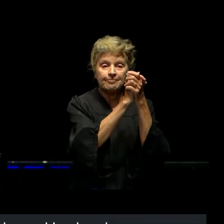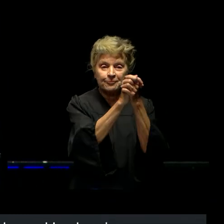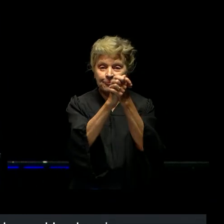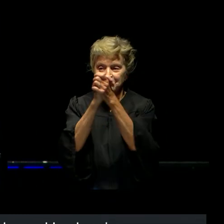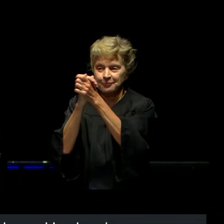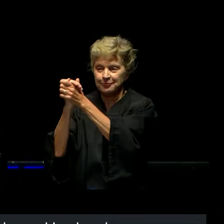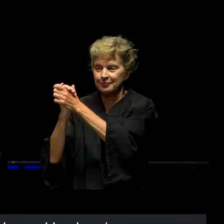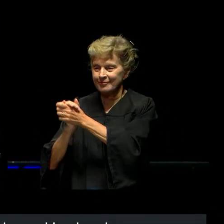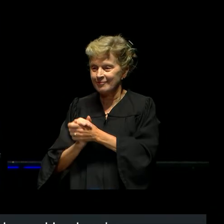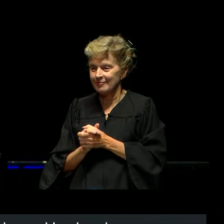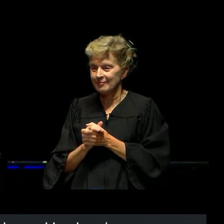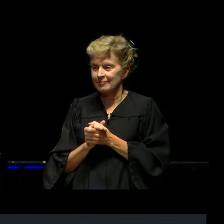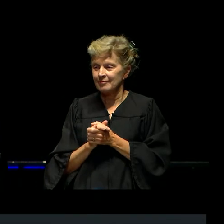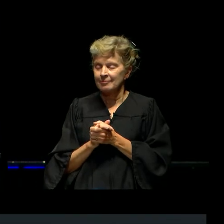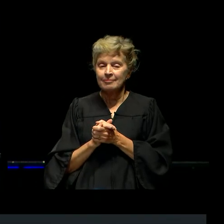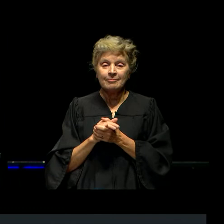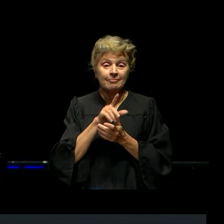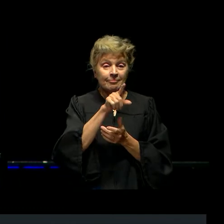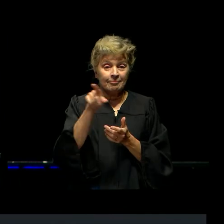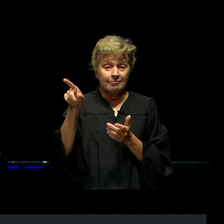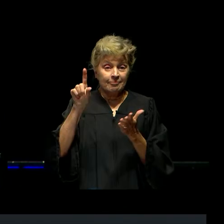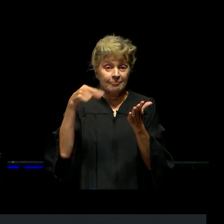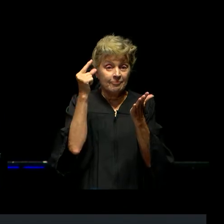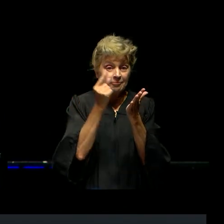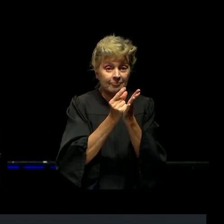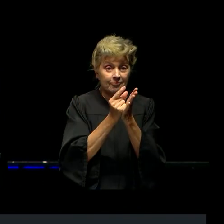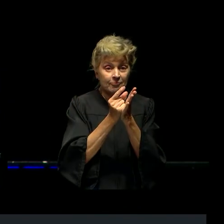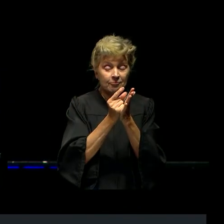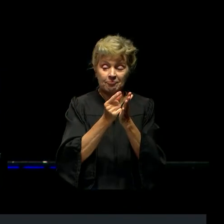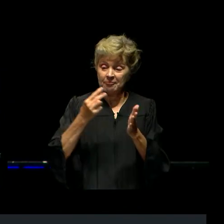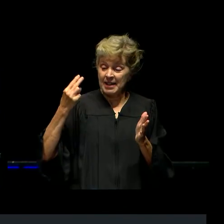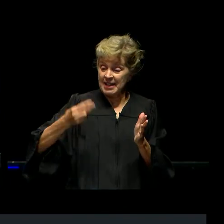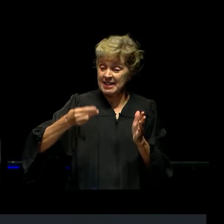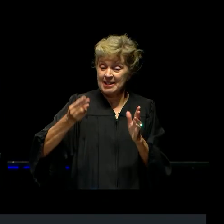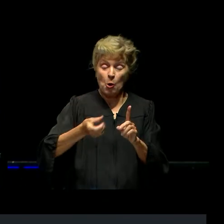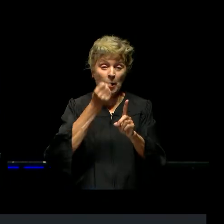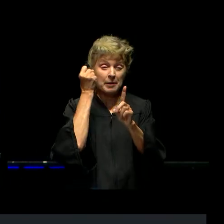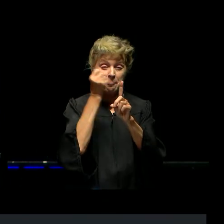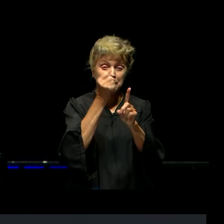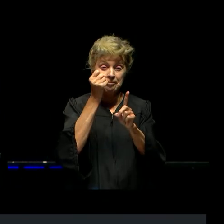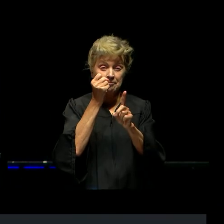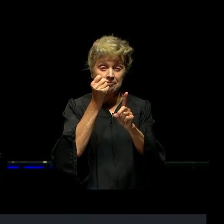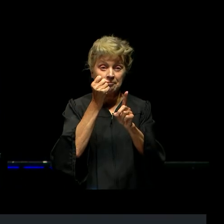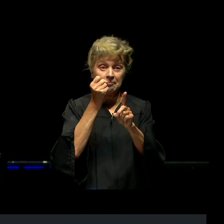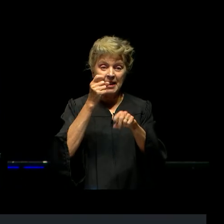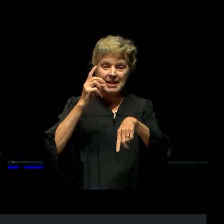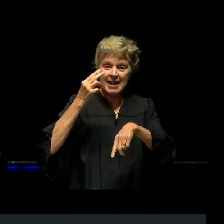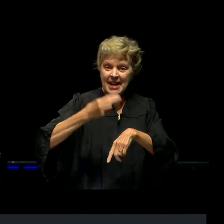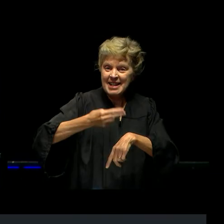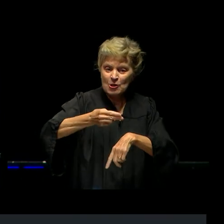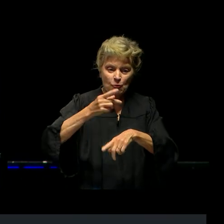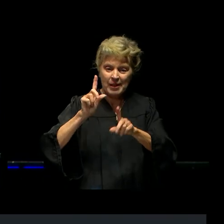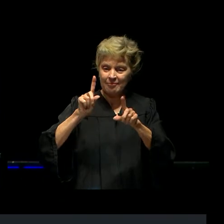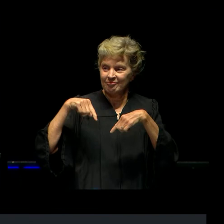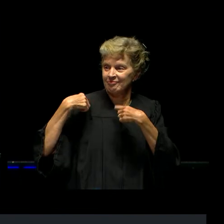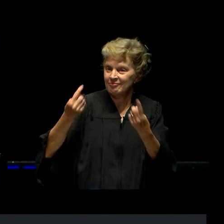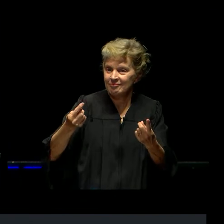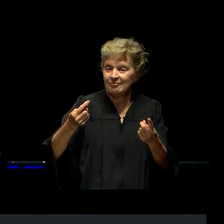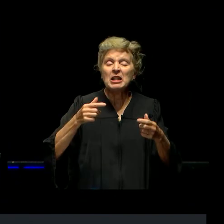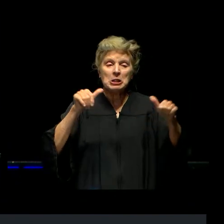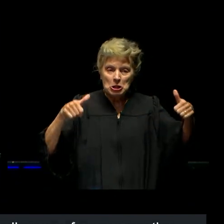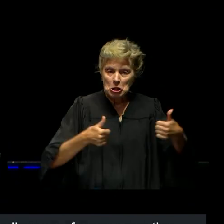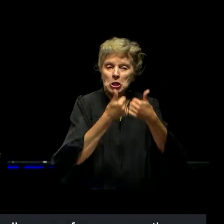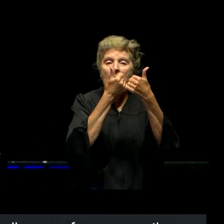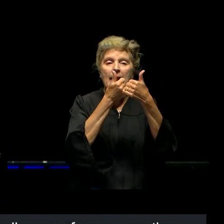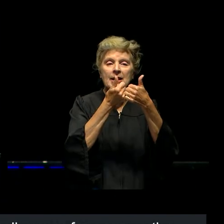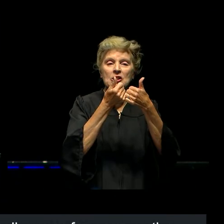congratulations. You are all graduating at a milestone moment in history. Despite the challenges brought